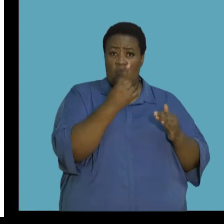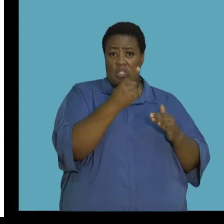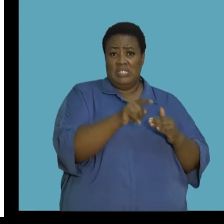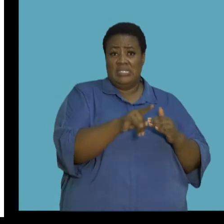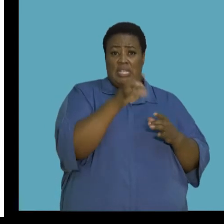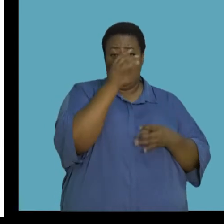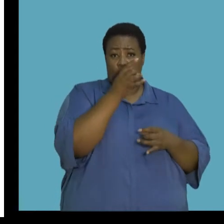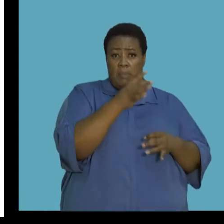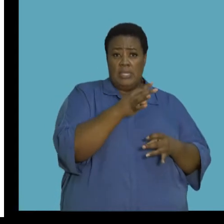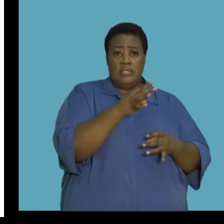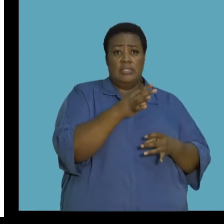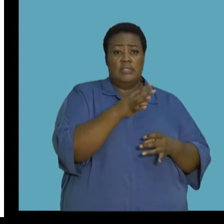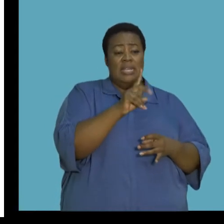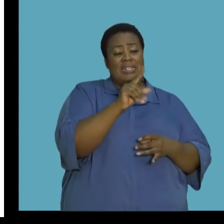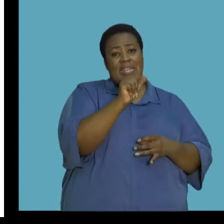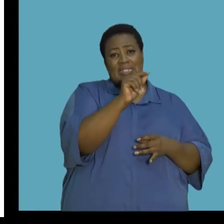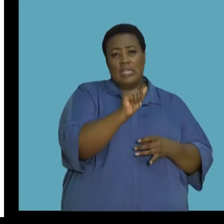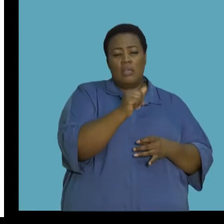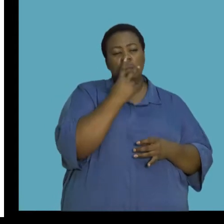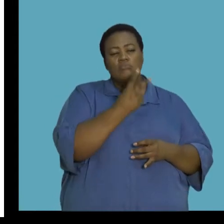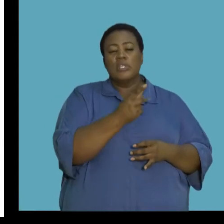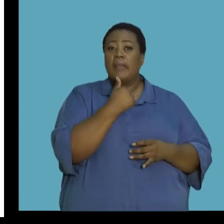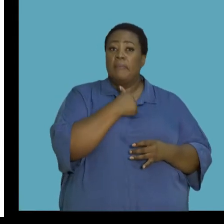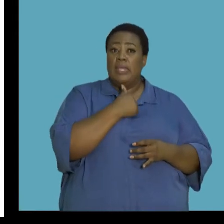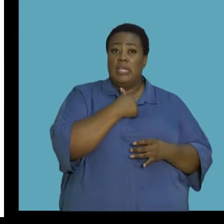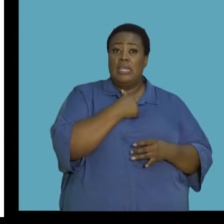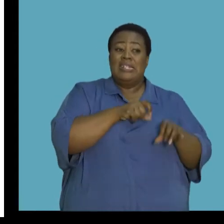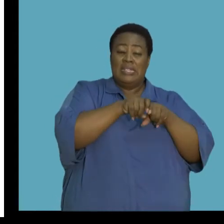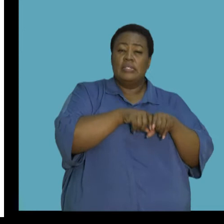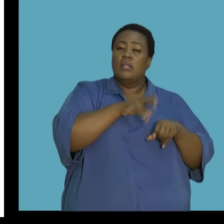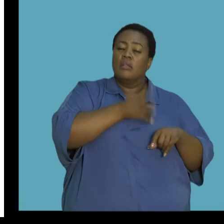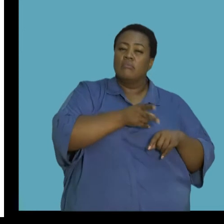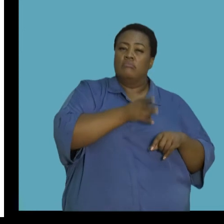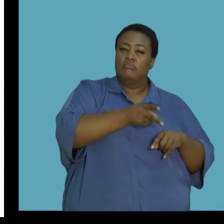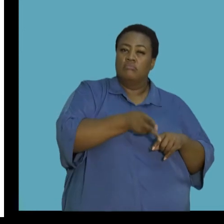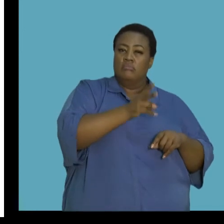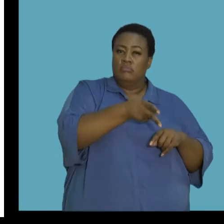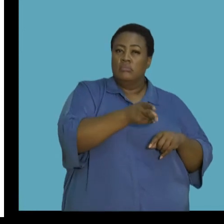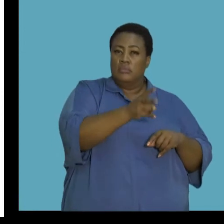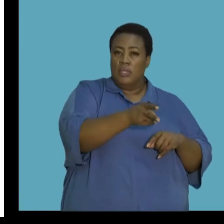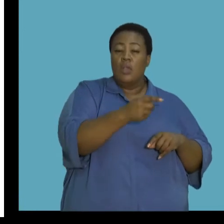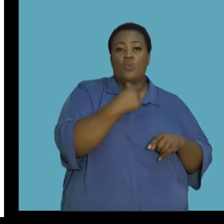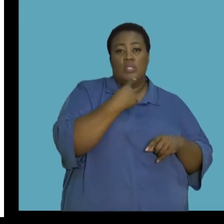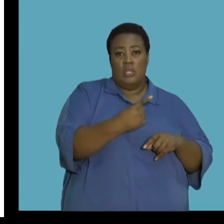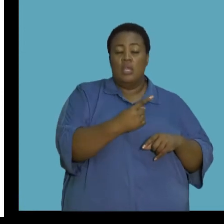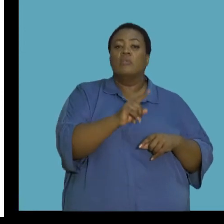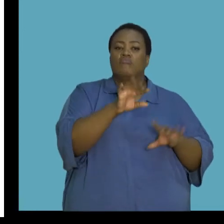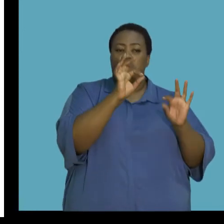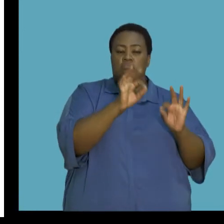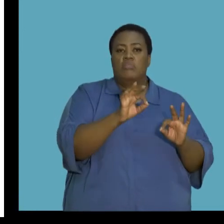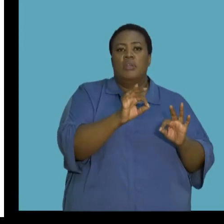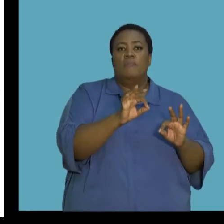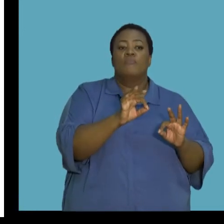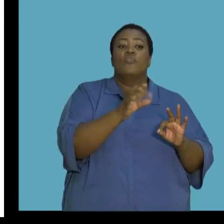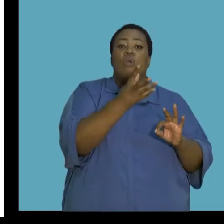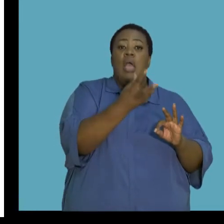that in first-hand information and data, have I tested with repetition? If you've tested with repetition, we say that